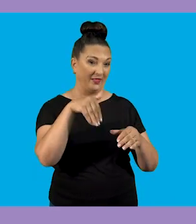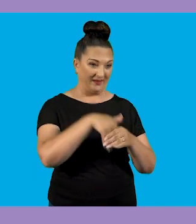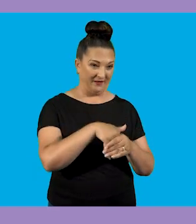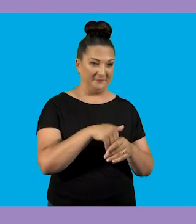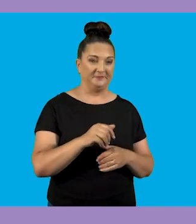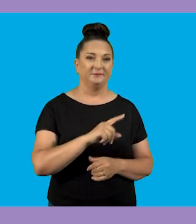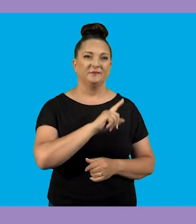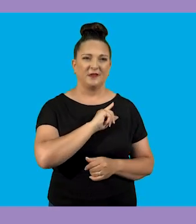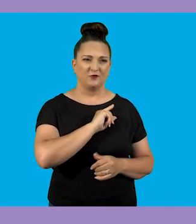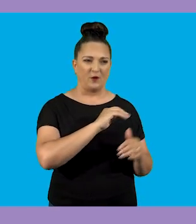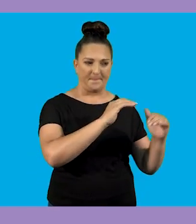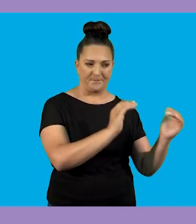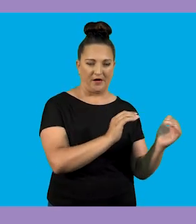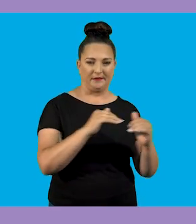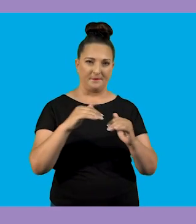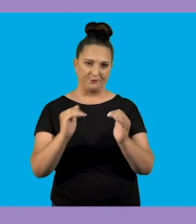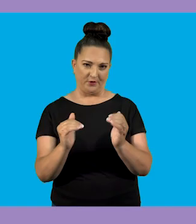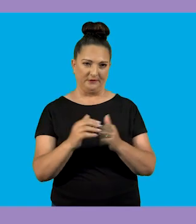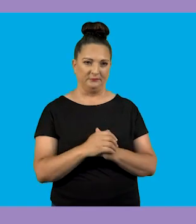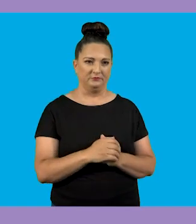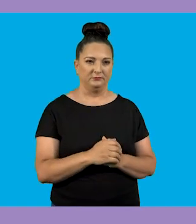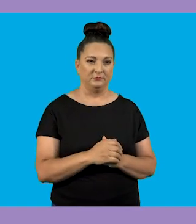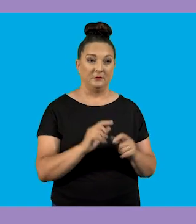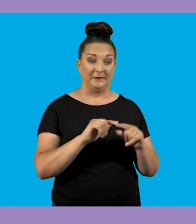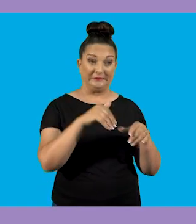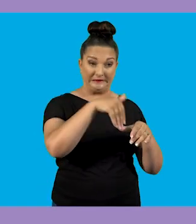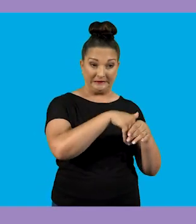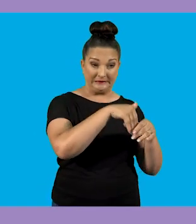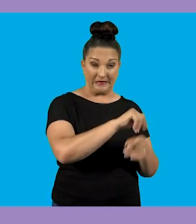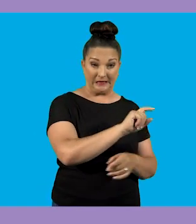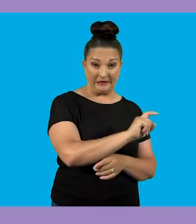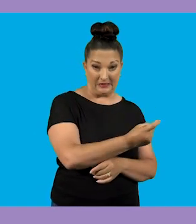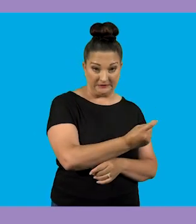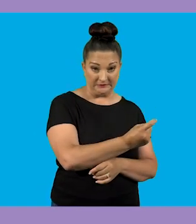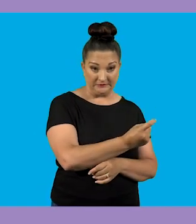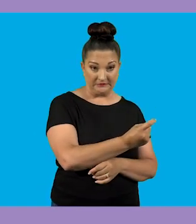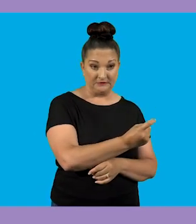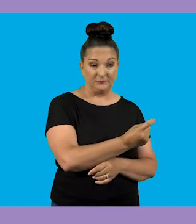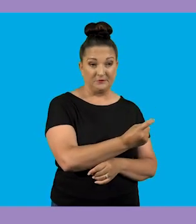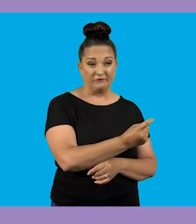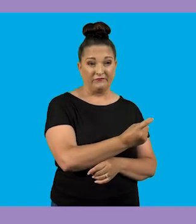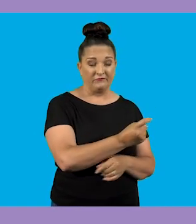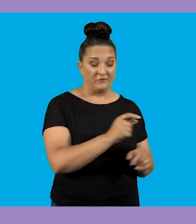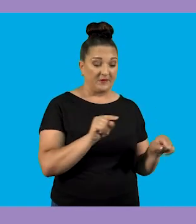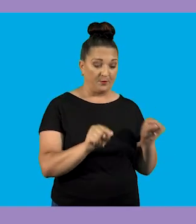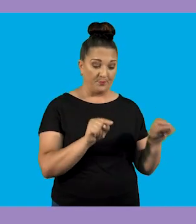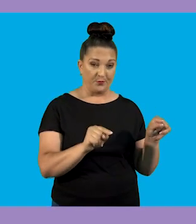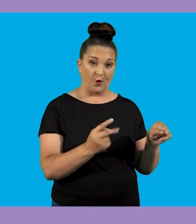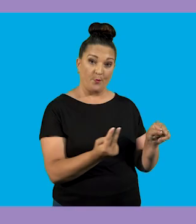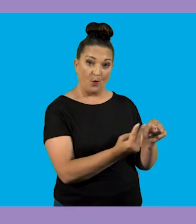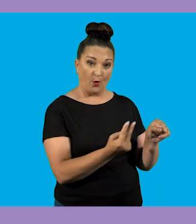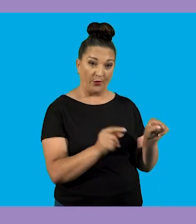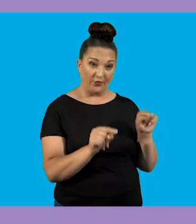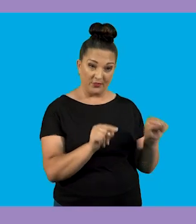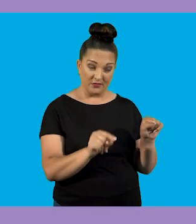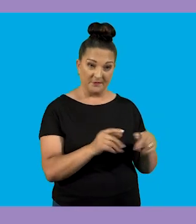brackets, and then each of the bracket is going to have x, and then we are going to take those two